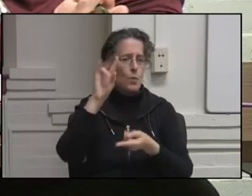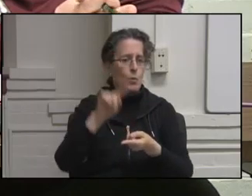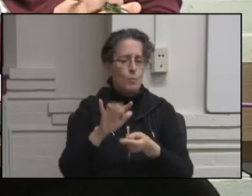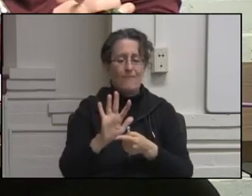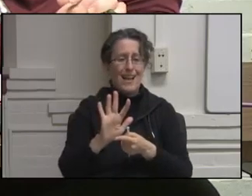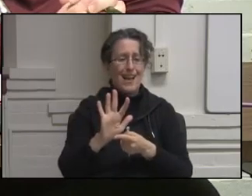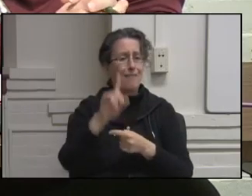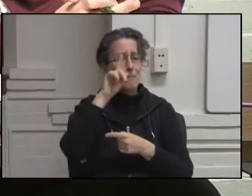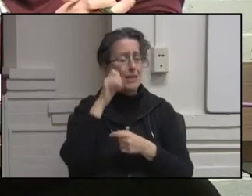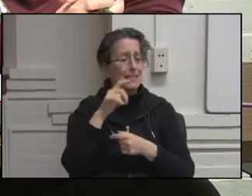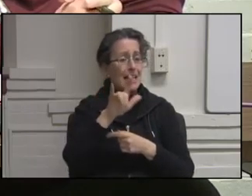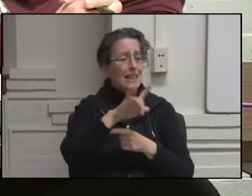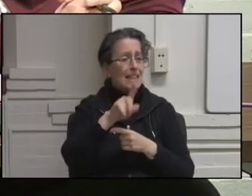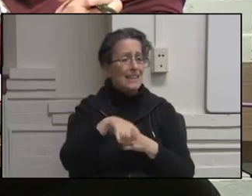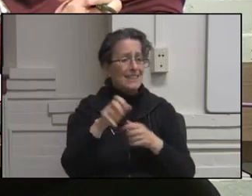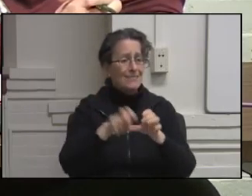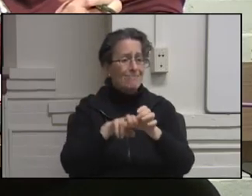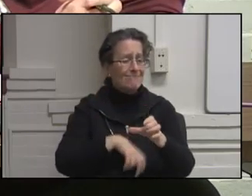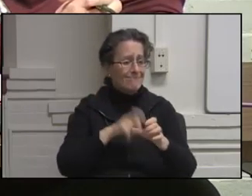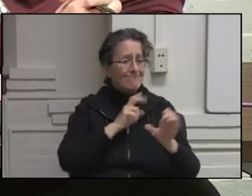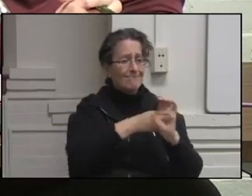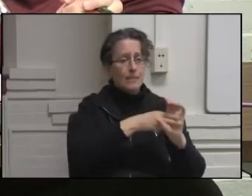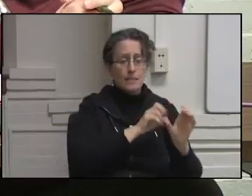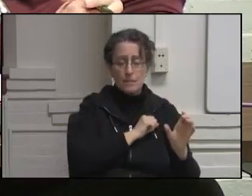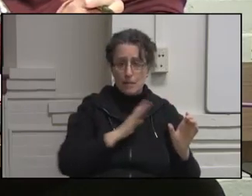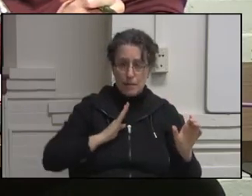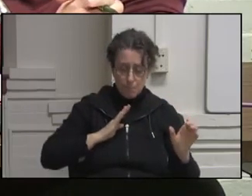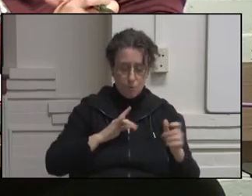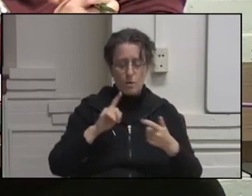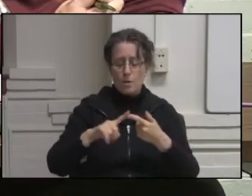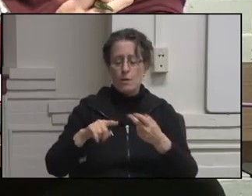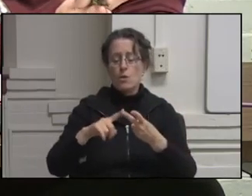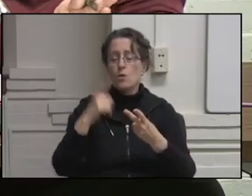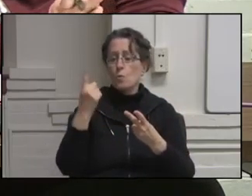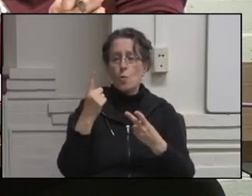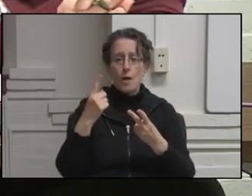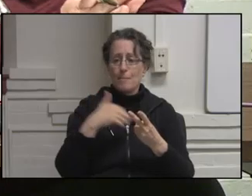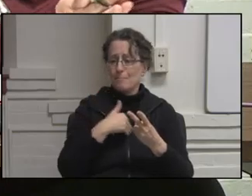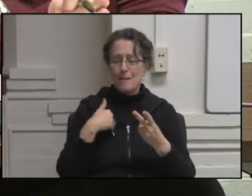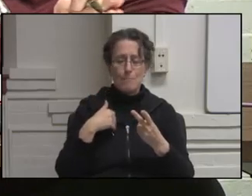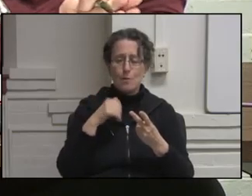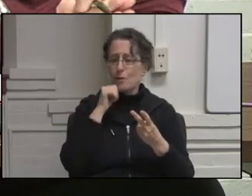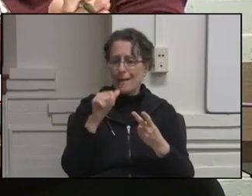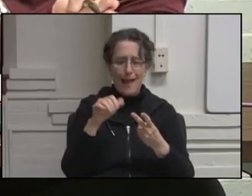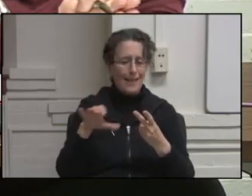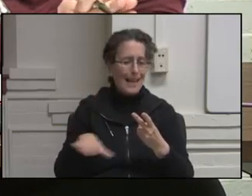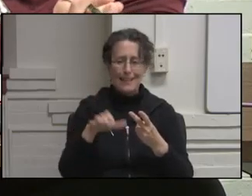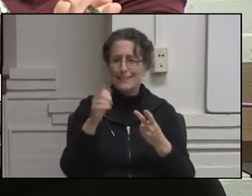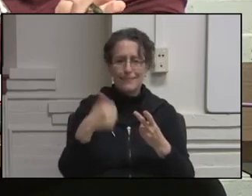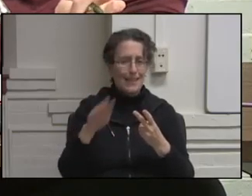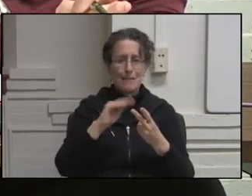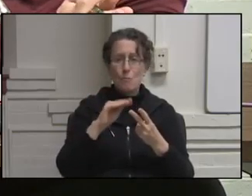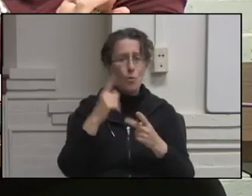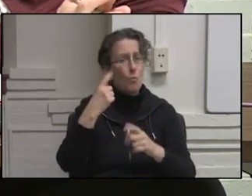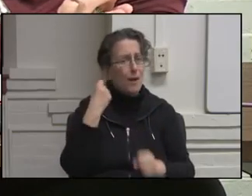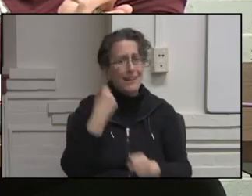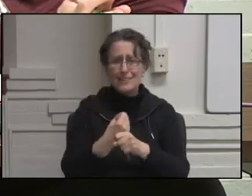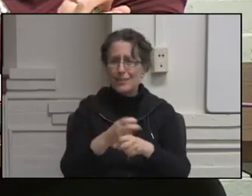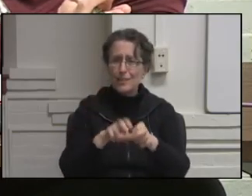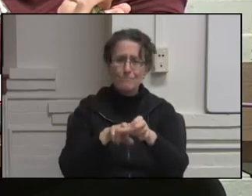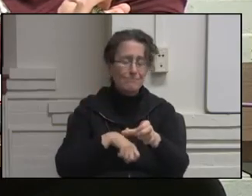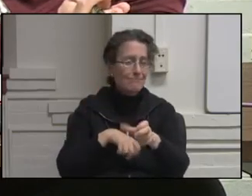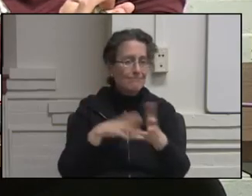on the select board and also an inactive participant from our committee, a solid year.